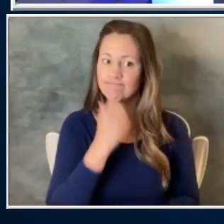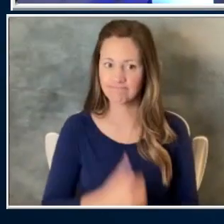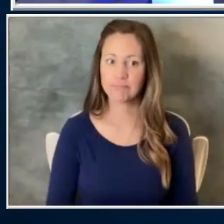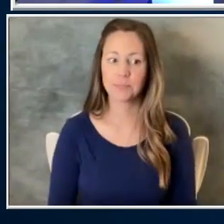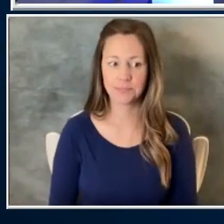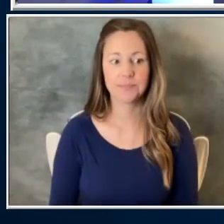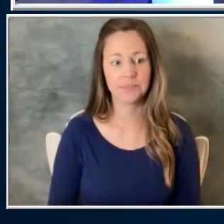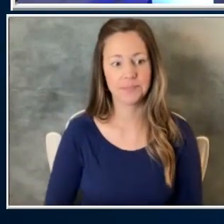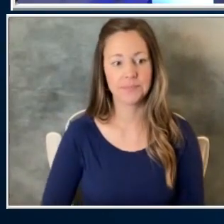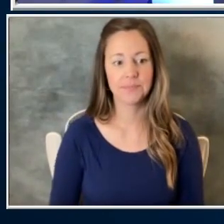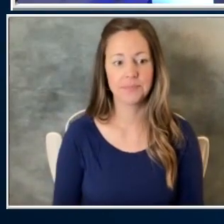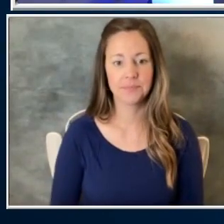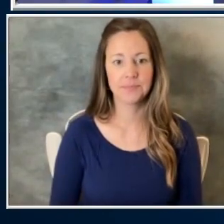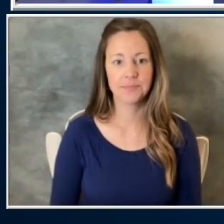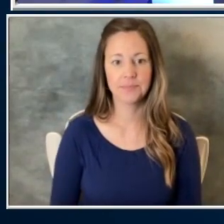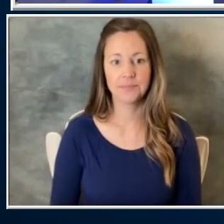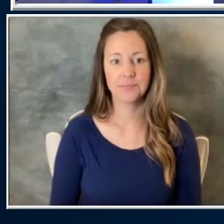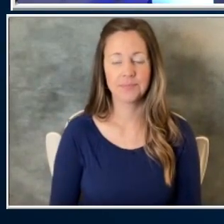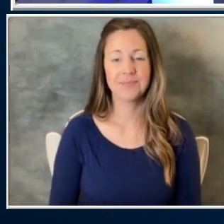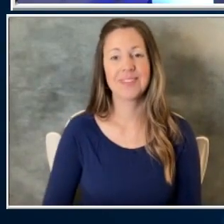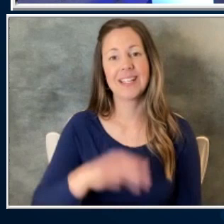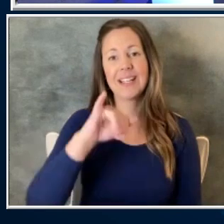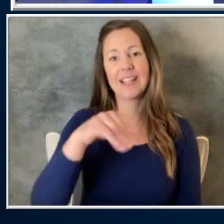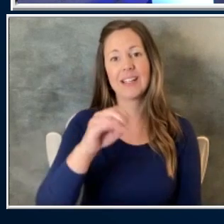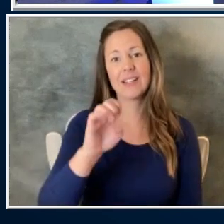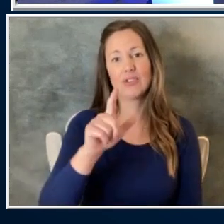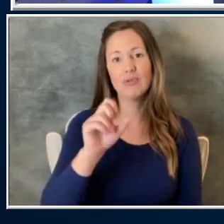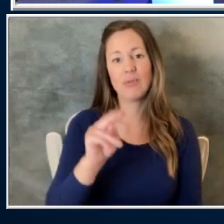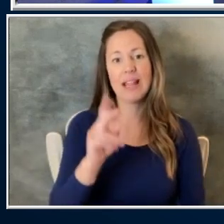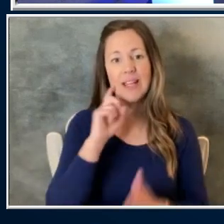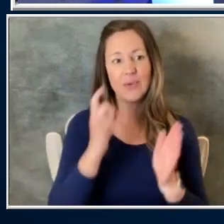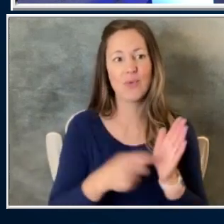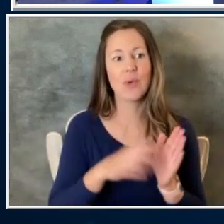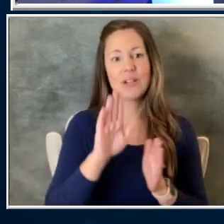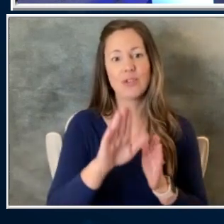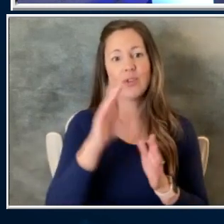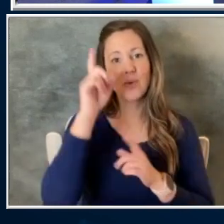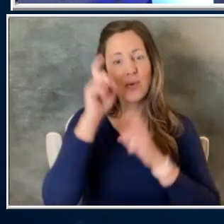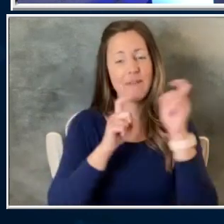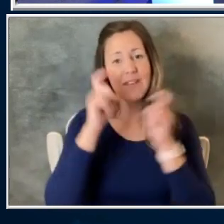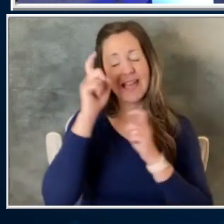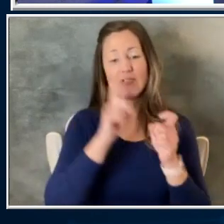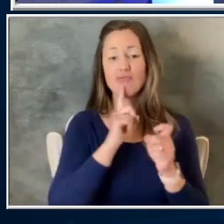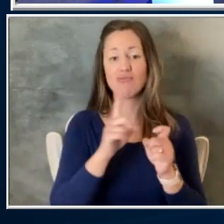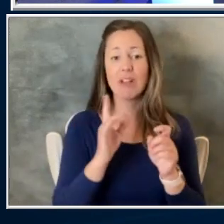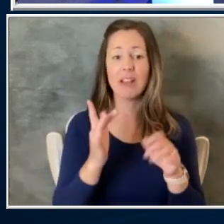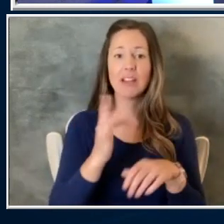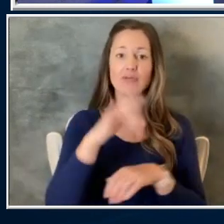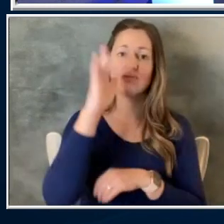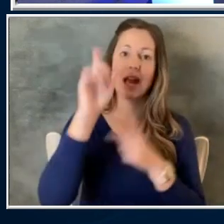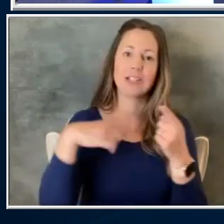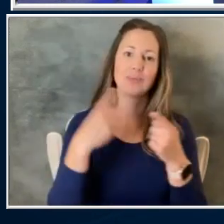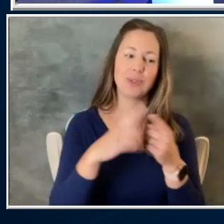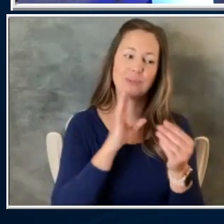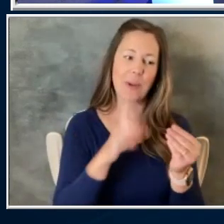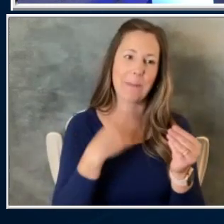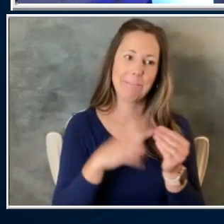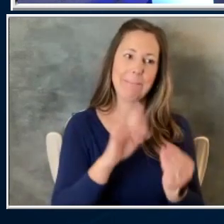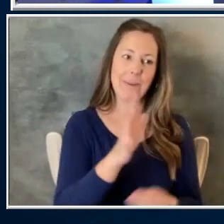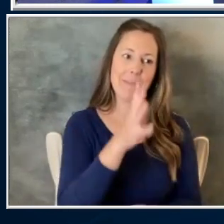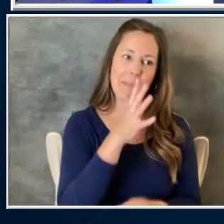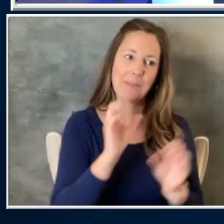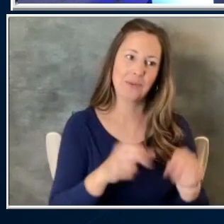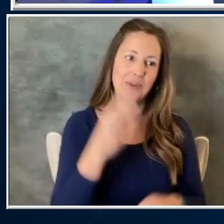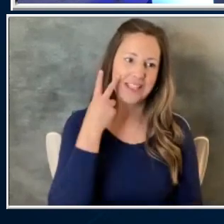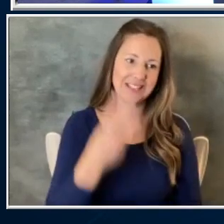sure. I will say that Joellen noticed your face just shines when you speak about your mother. Oh. So we can see it and